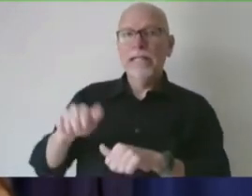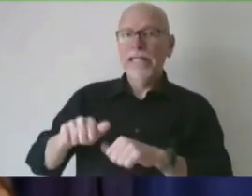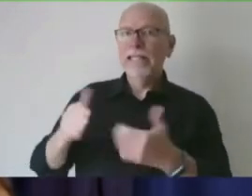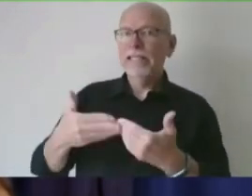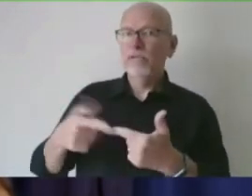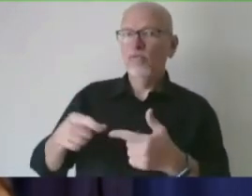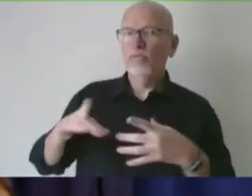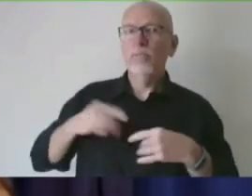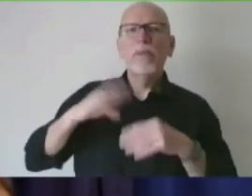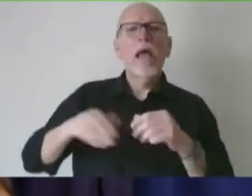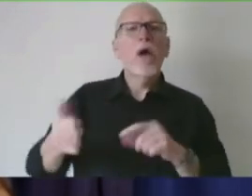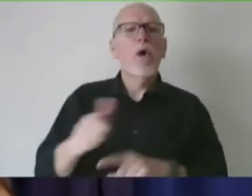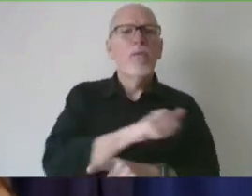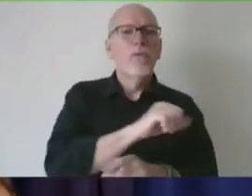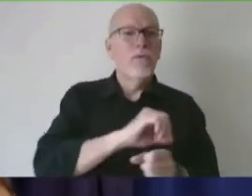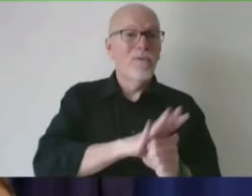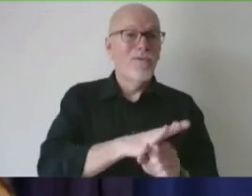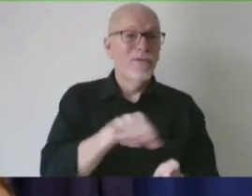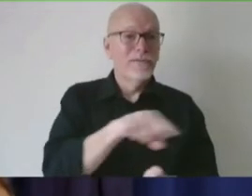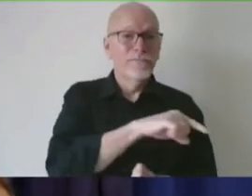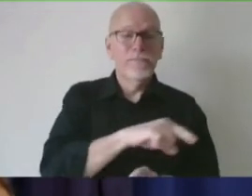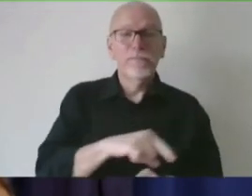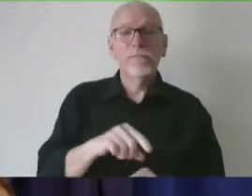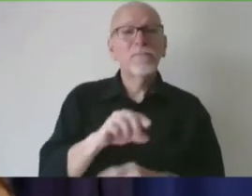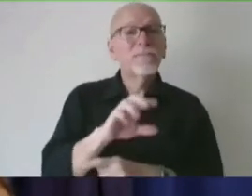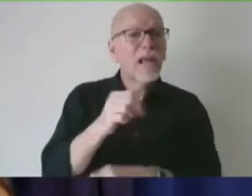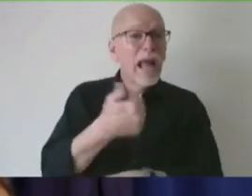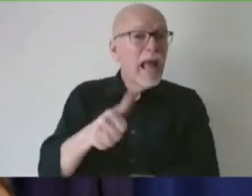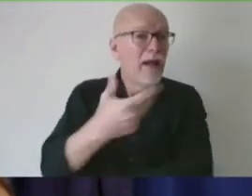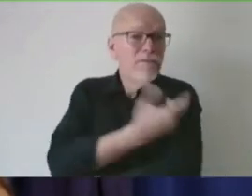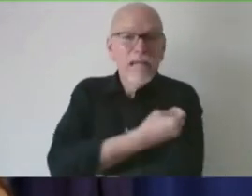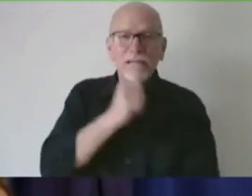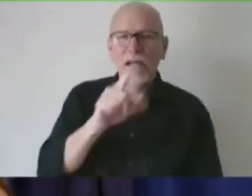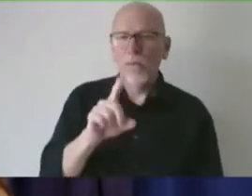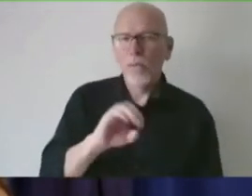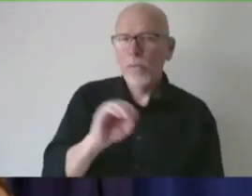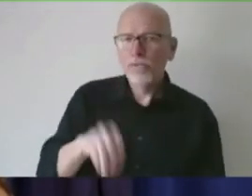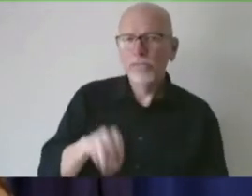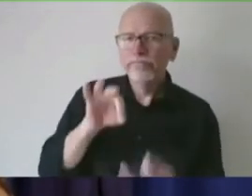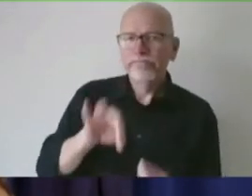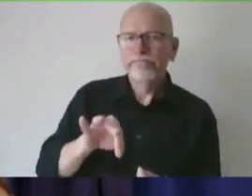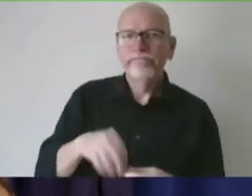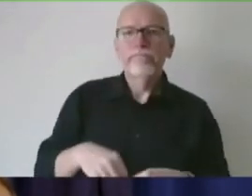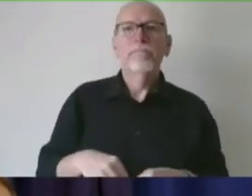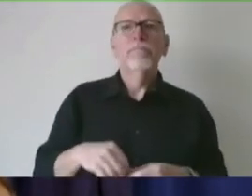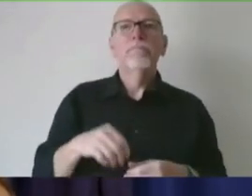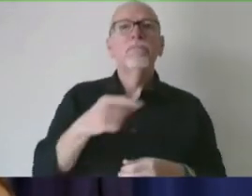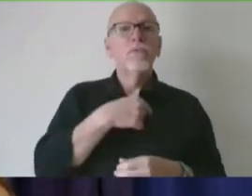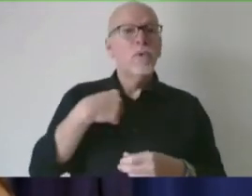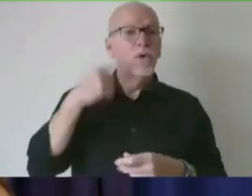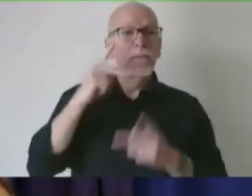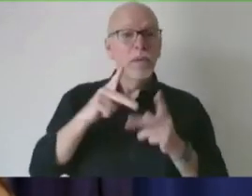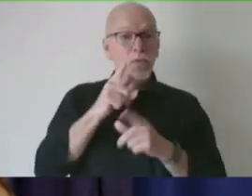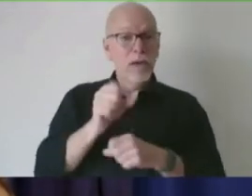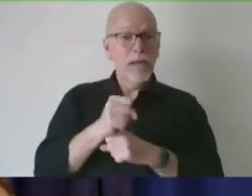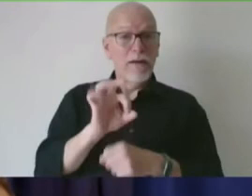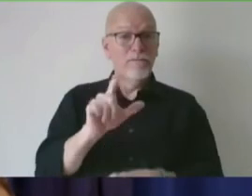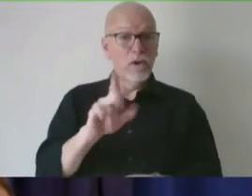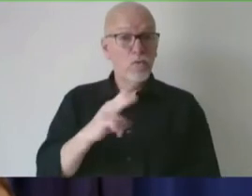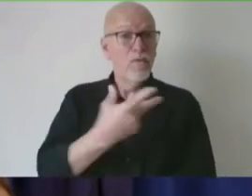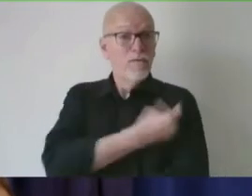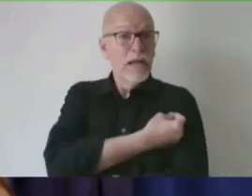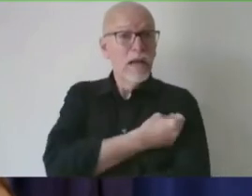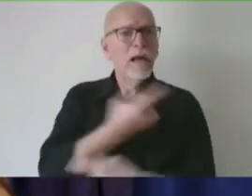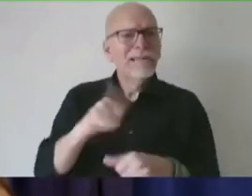we have seen. No vaccine is 100%. We hear every year from people who have received the flu vaccine but still get the flu.